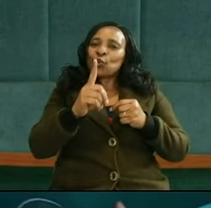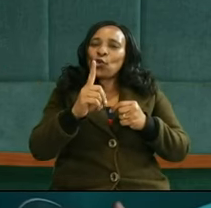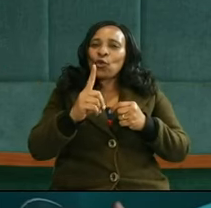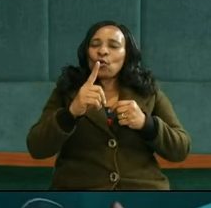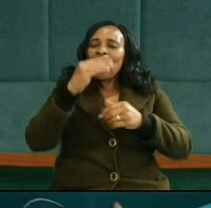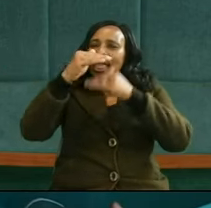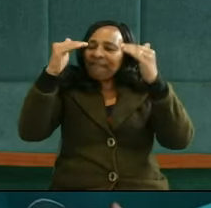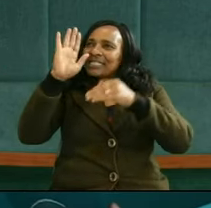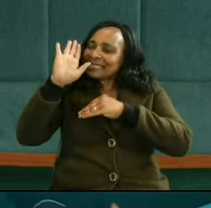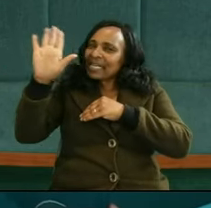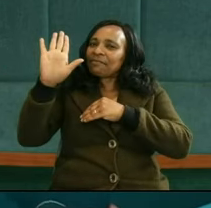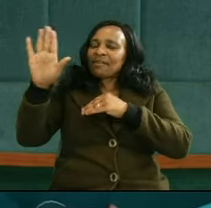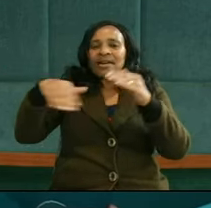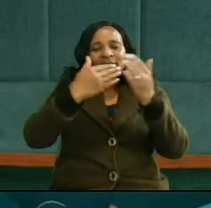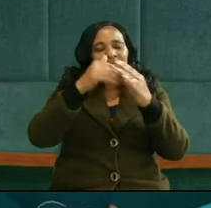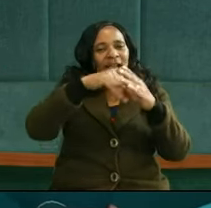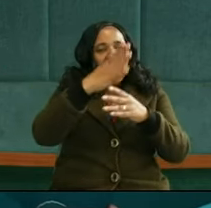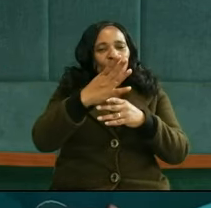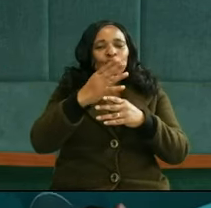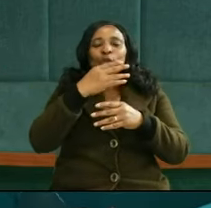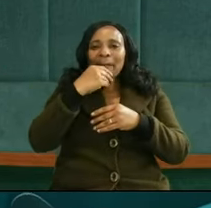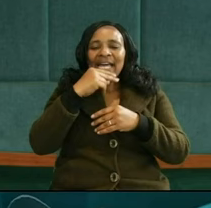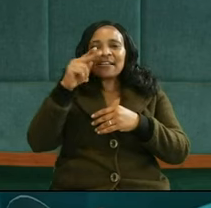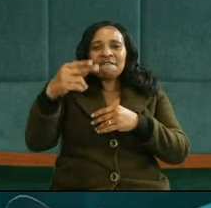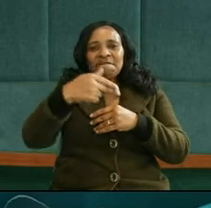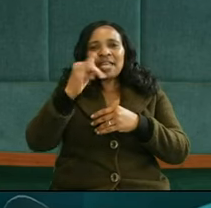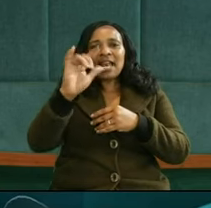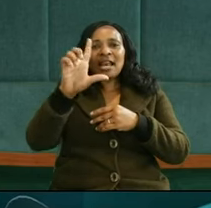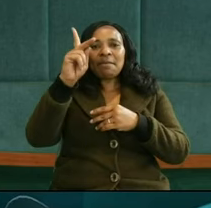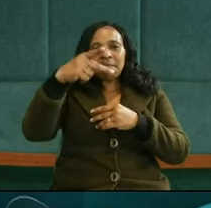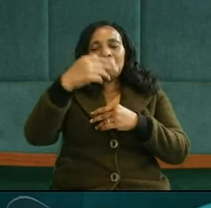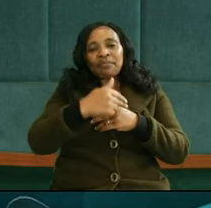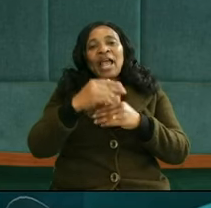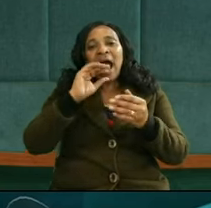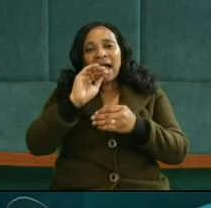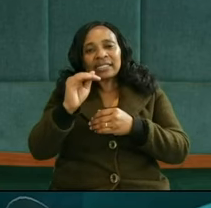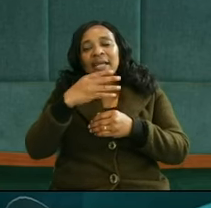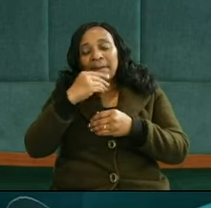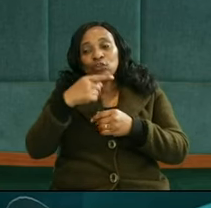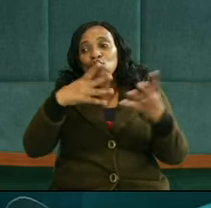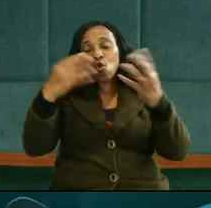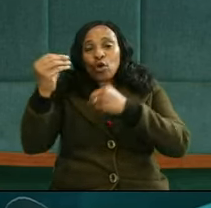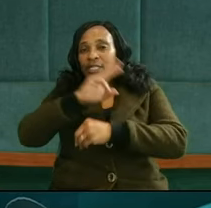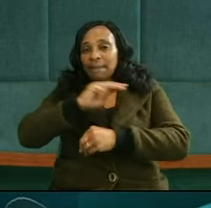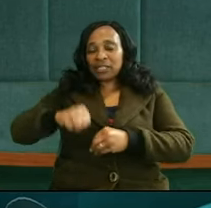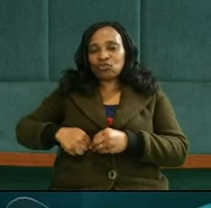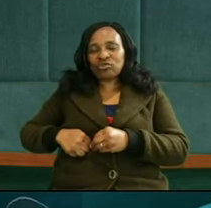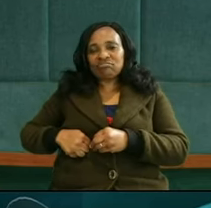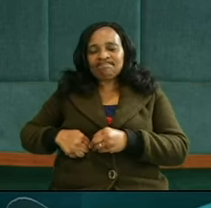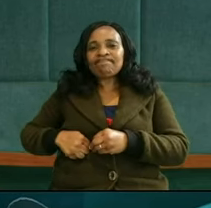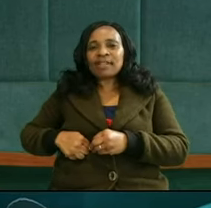heaven itself reaching out to Philip and asking Philip to go on a mission